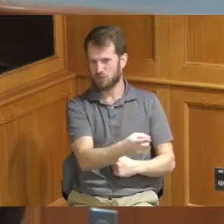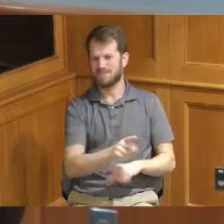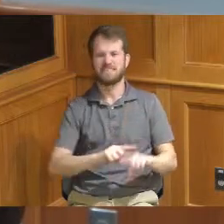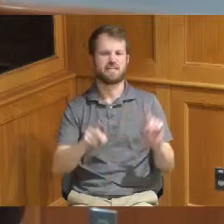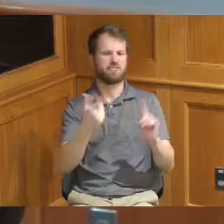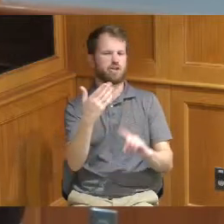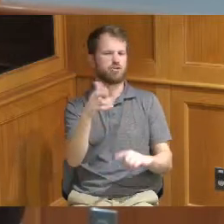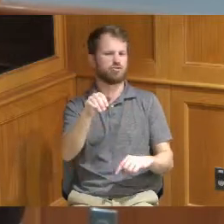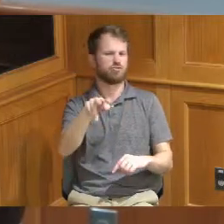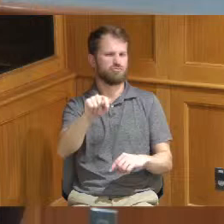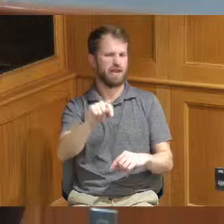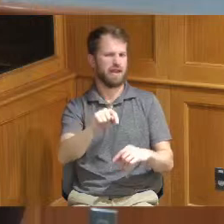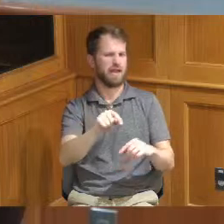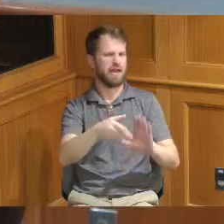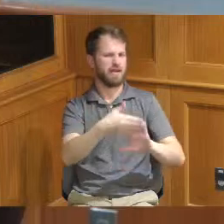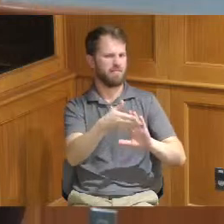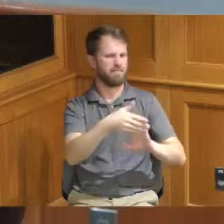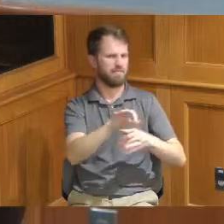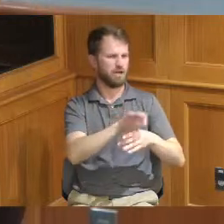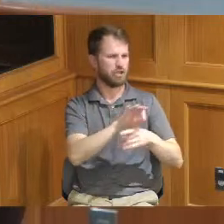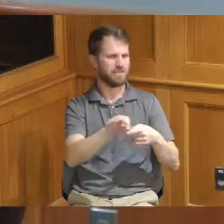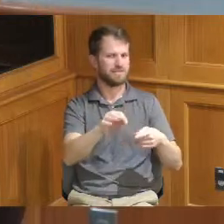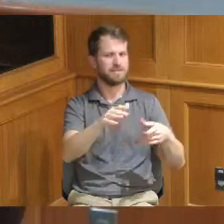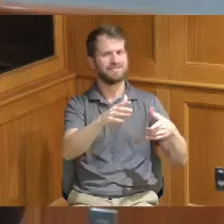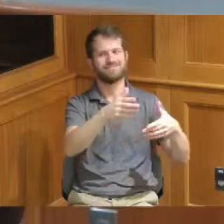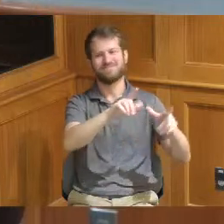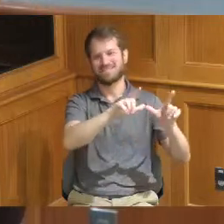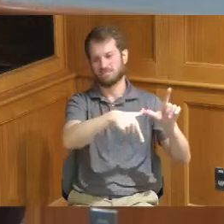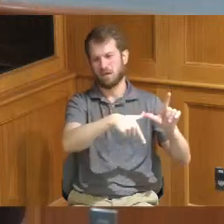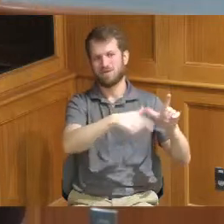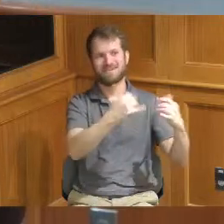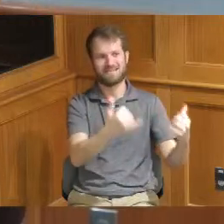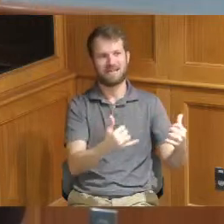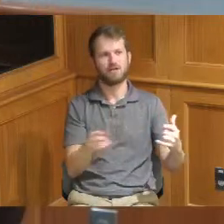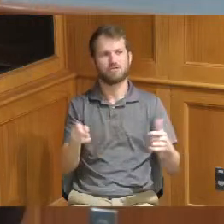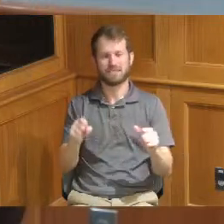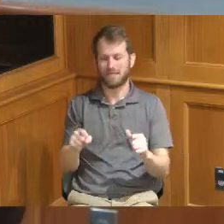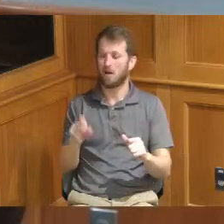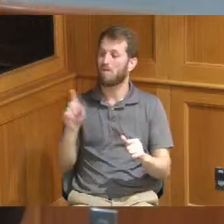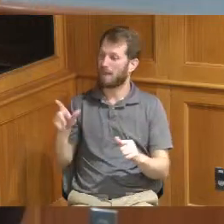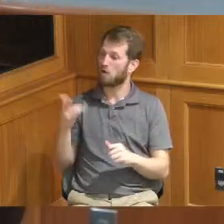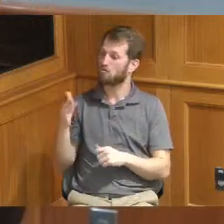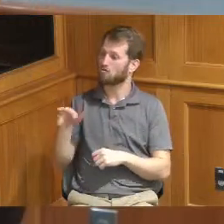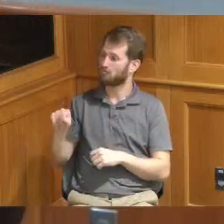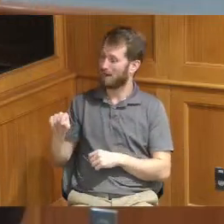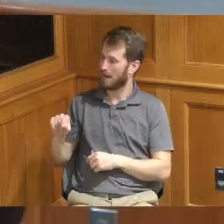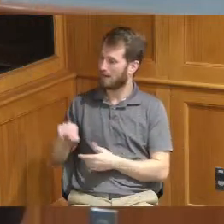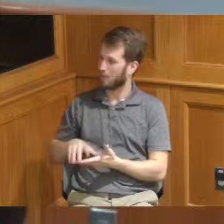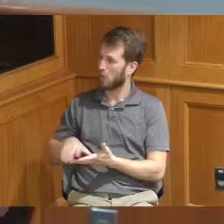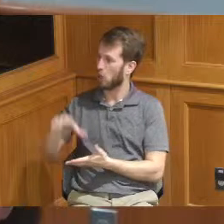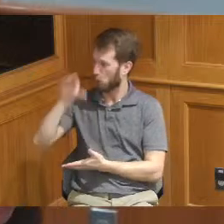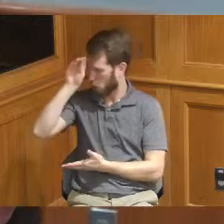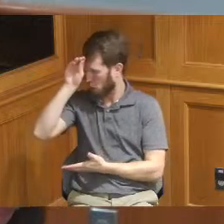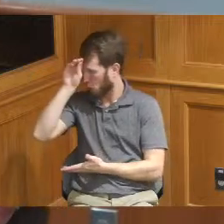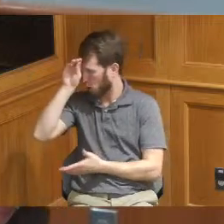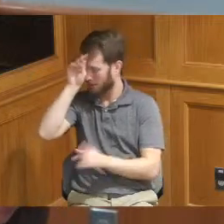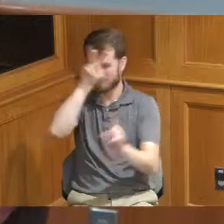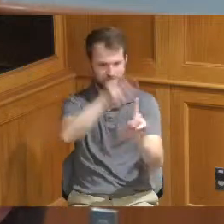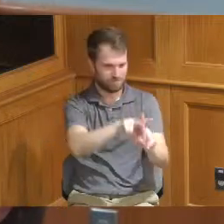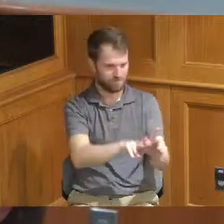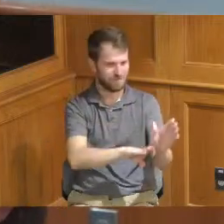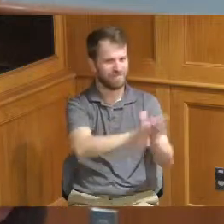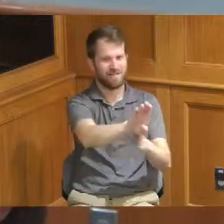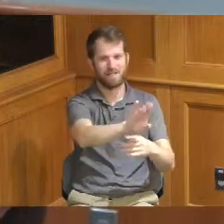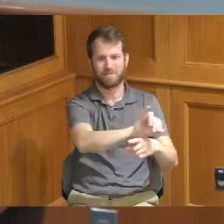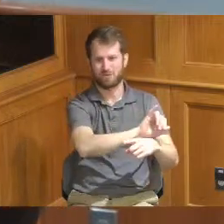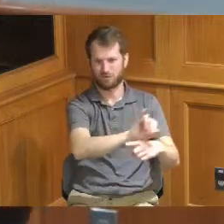grant that has ended. And so this allows her to take what she's learned from that grant and develop these interns. So